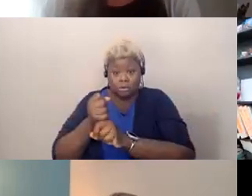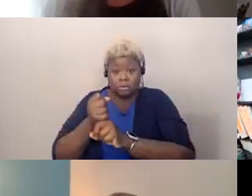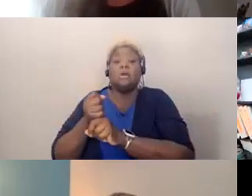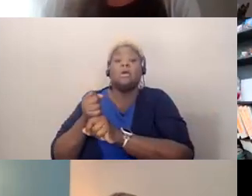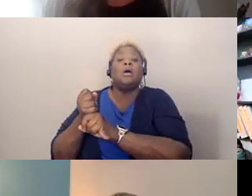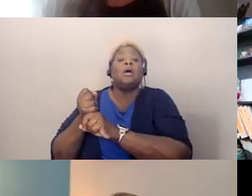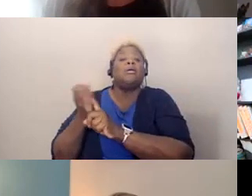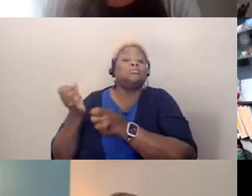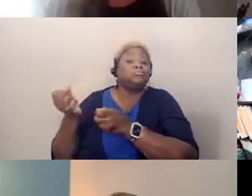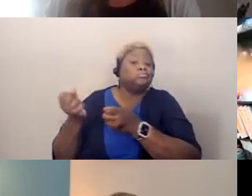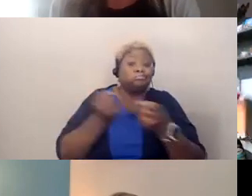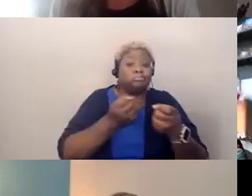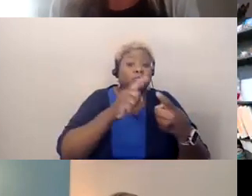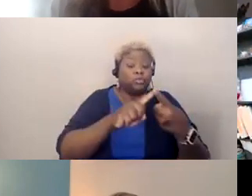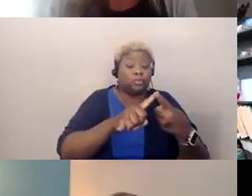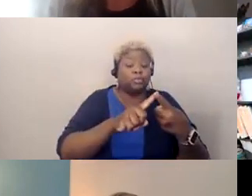and taken down